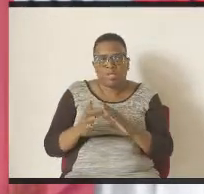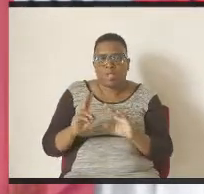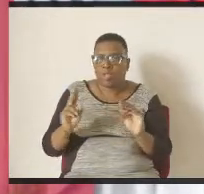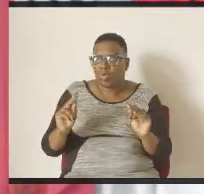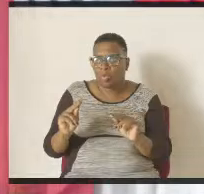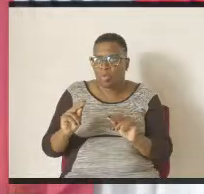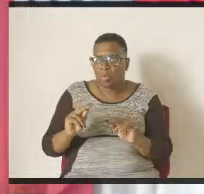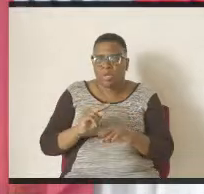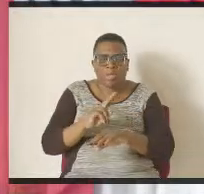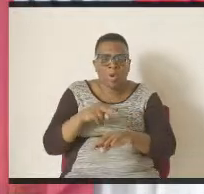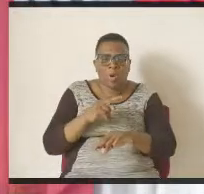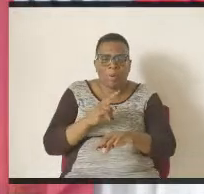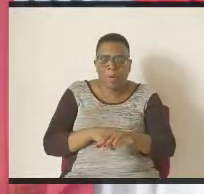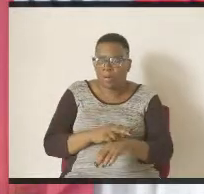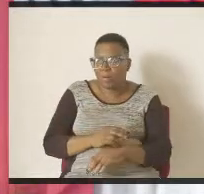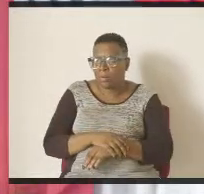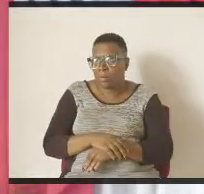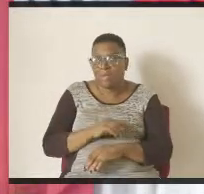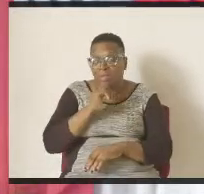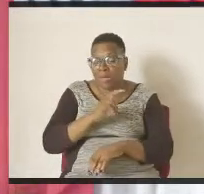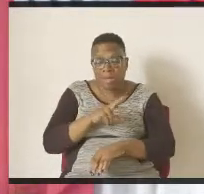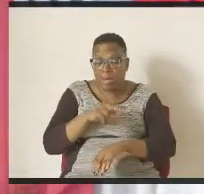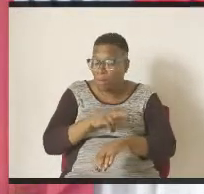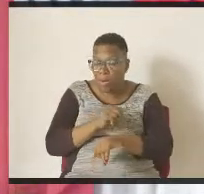on Calvary.